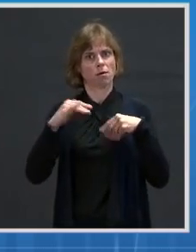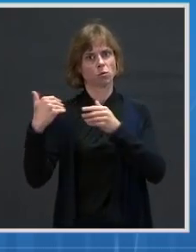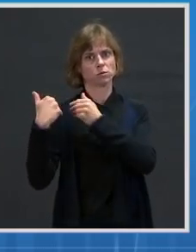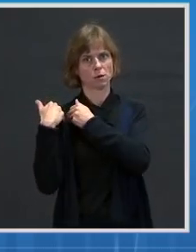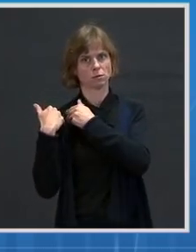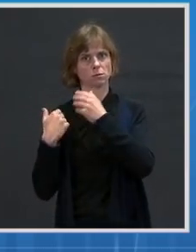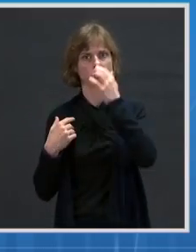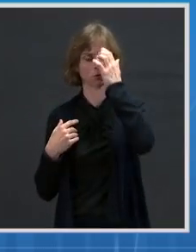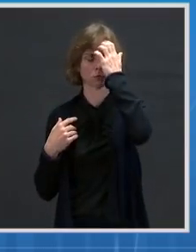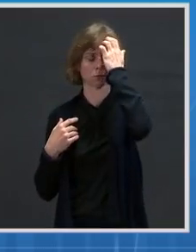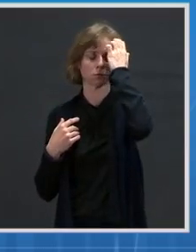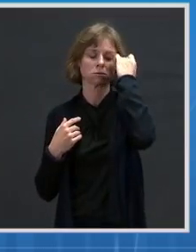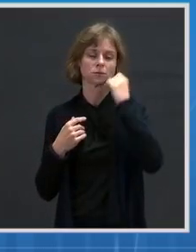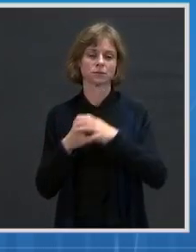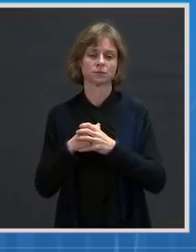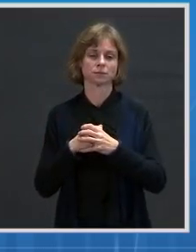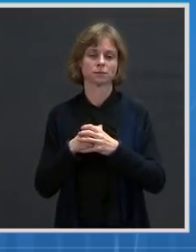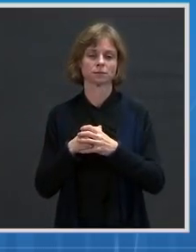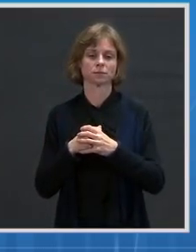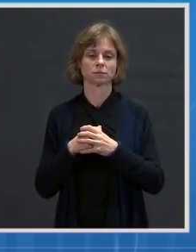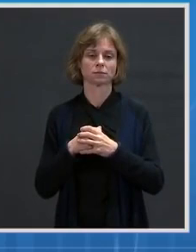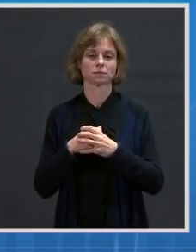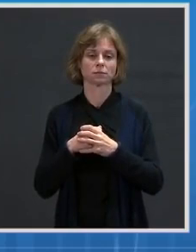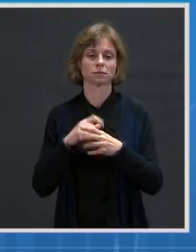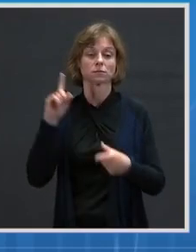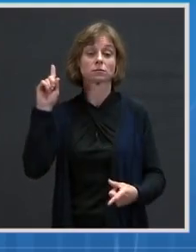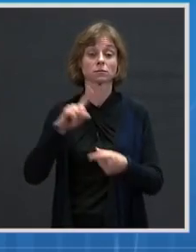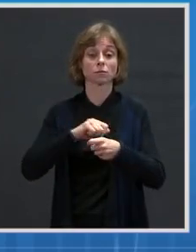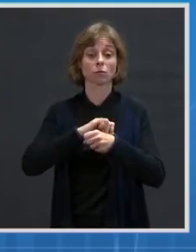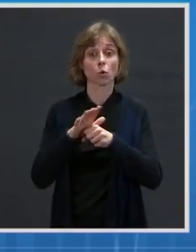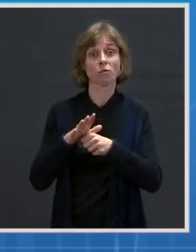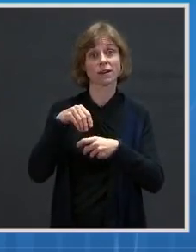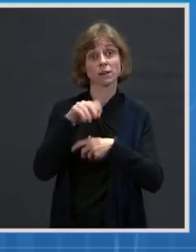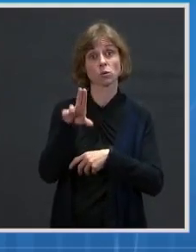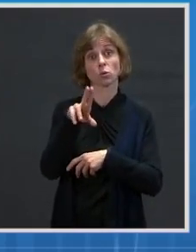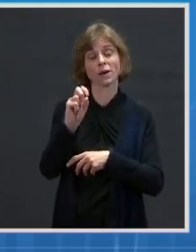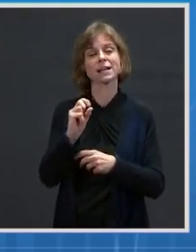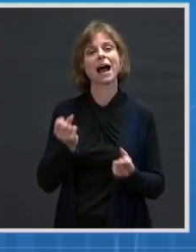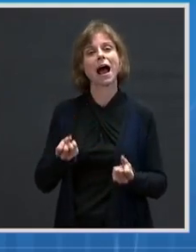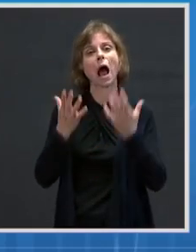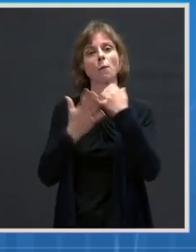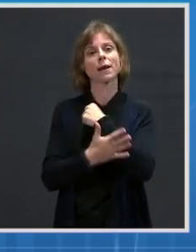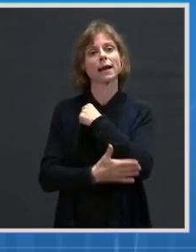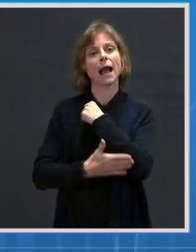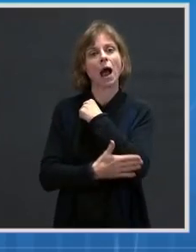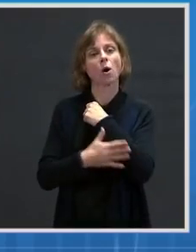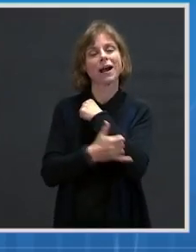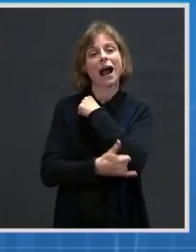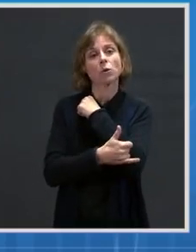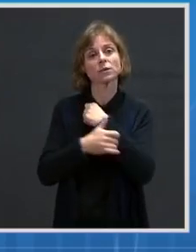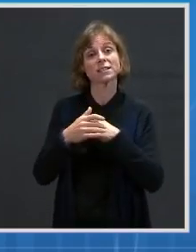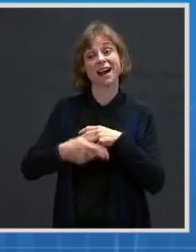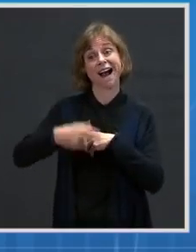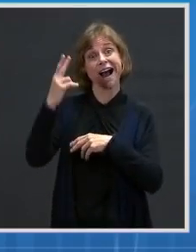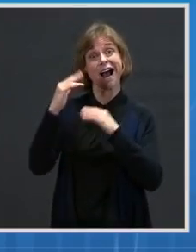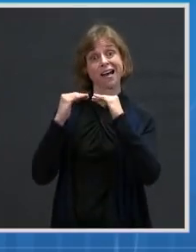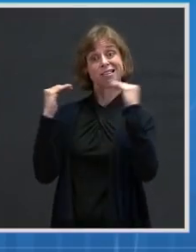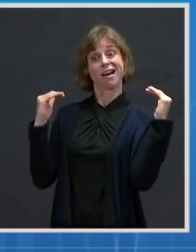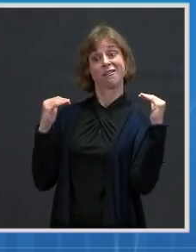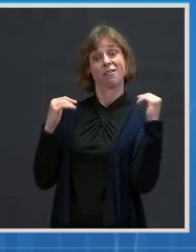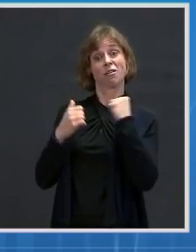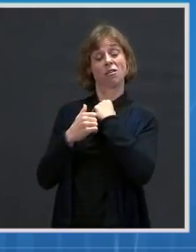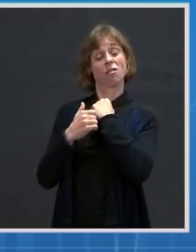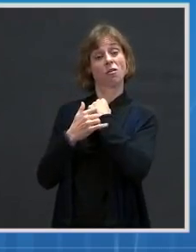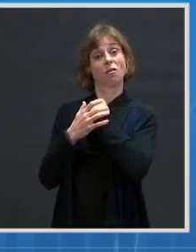declines in COVID-19 cases in the United States, the percentage of counties with the highest level of COVID-19 transmission continue to